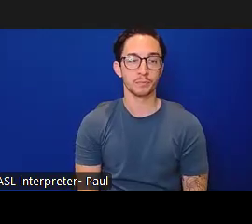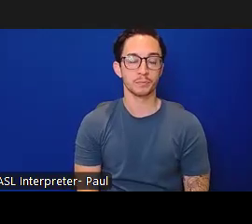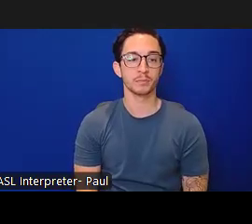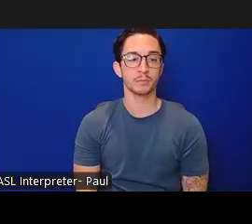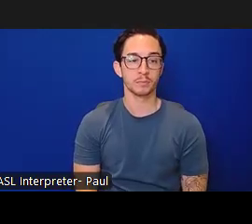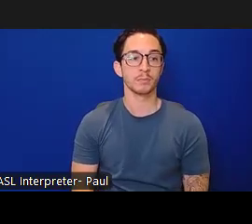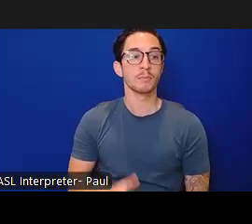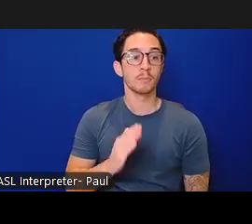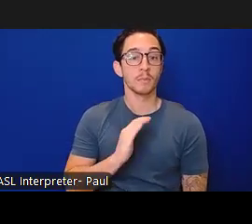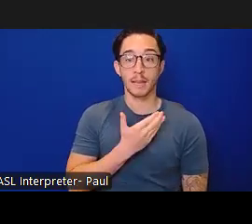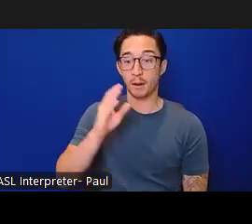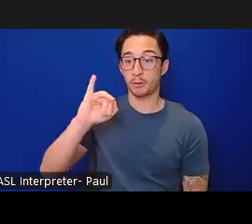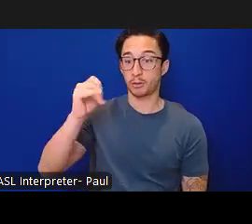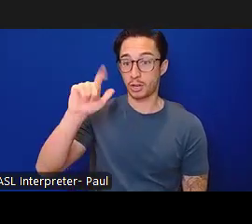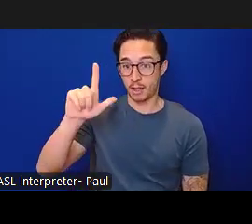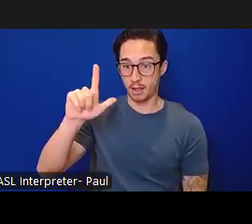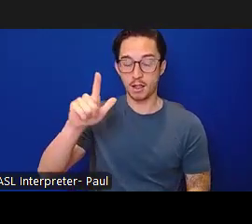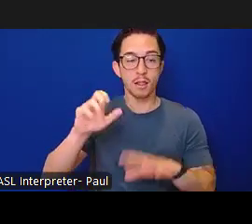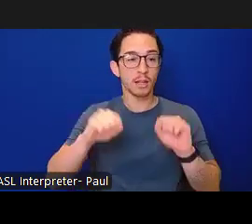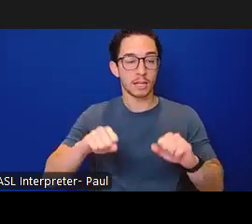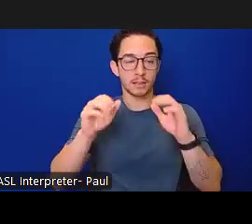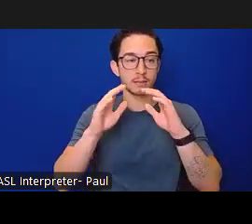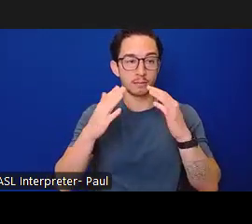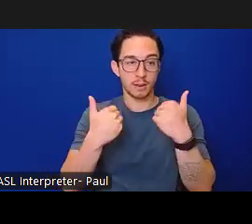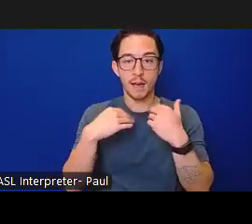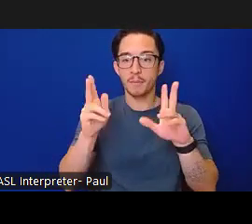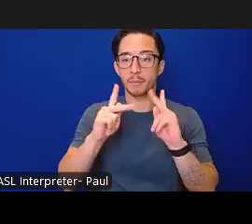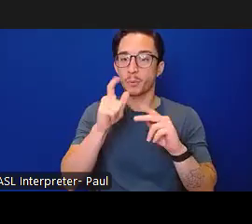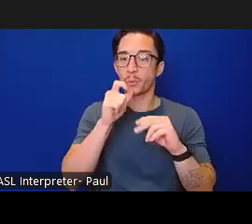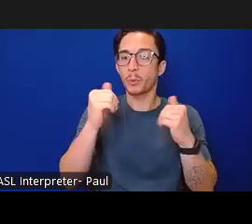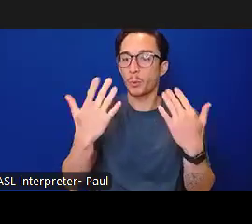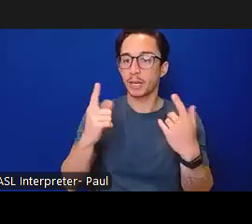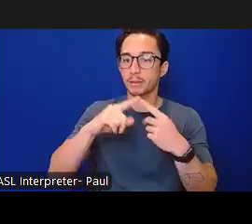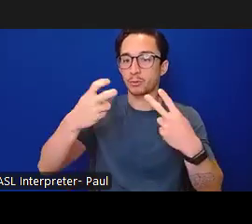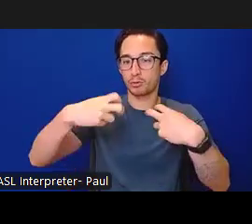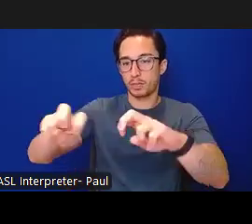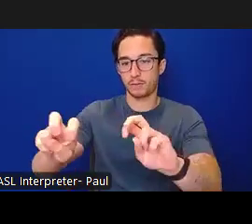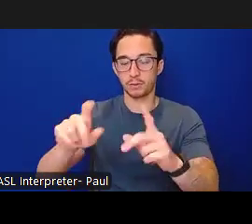Our jails can also house people awaiting transfer to another facility.